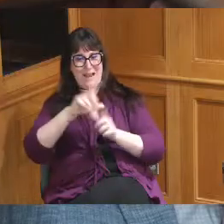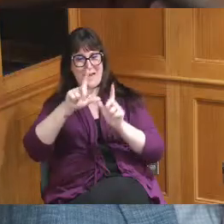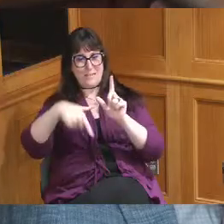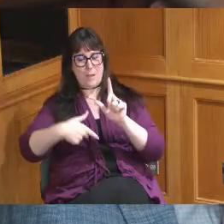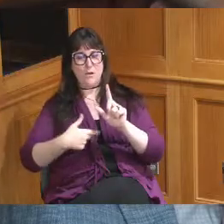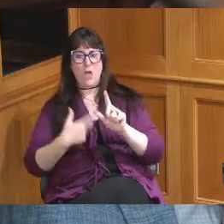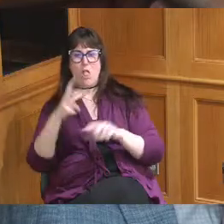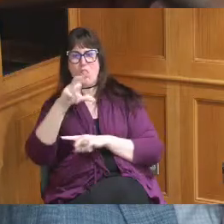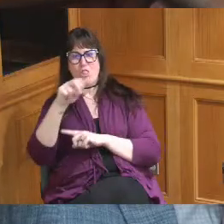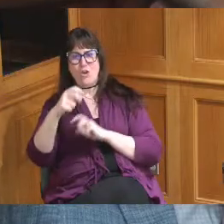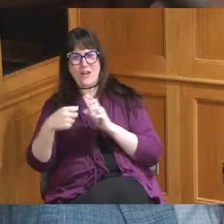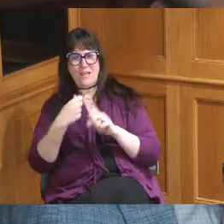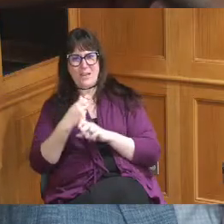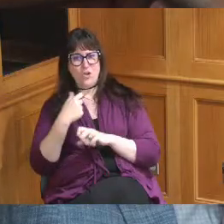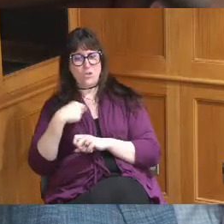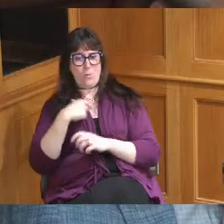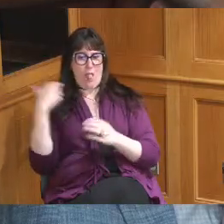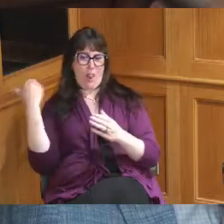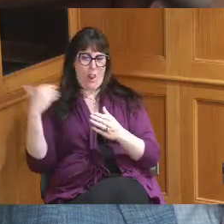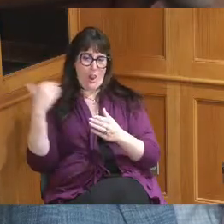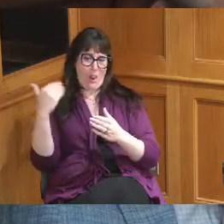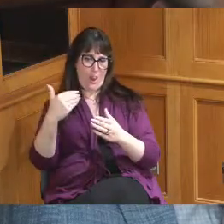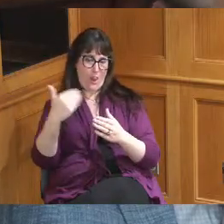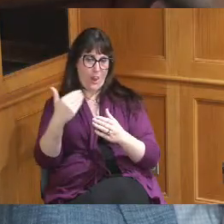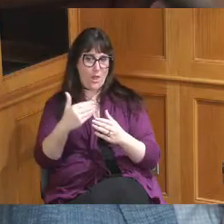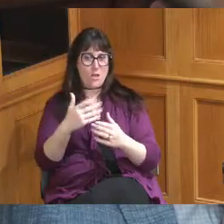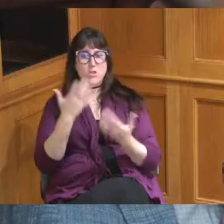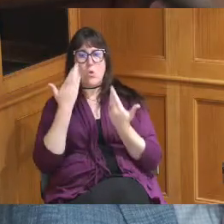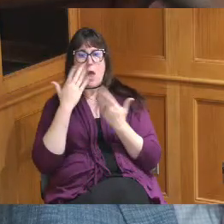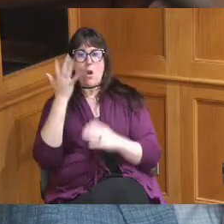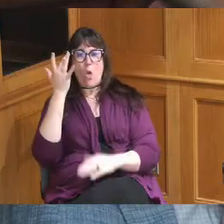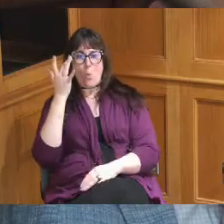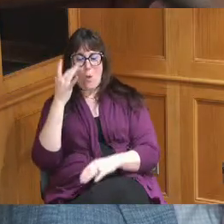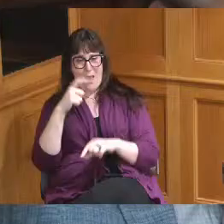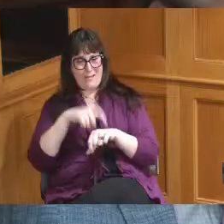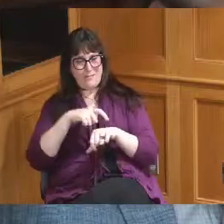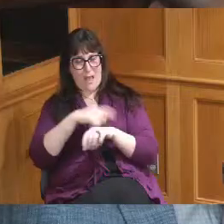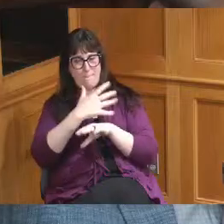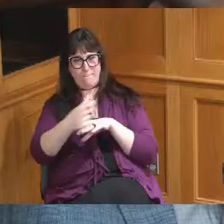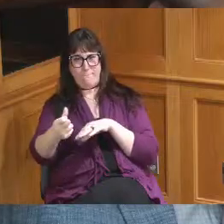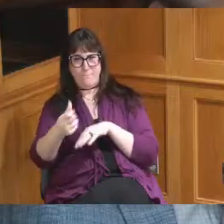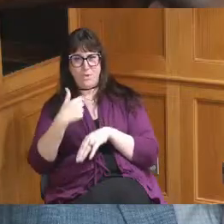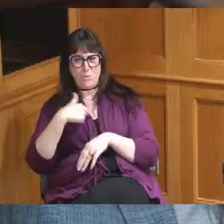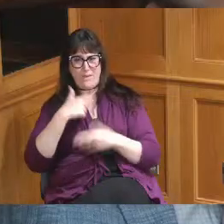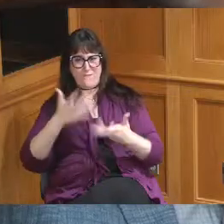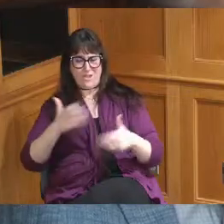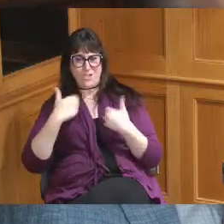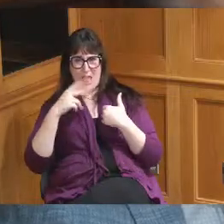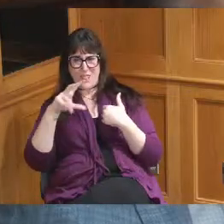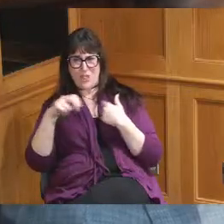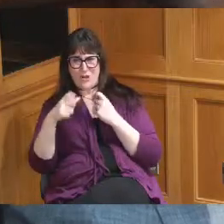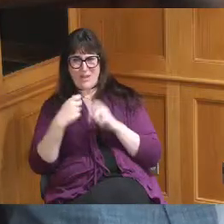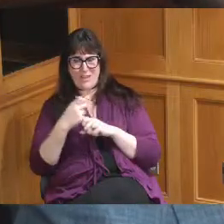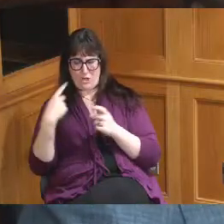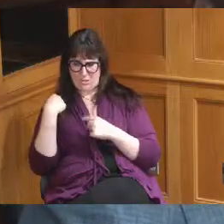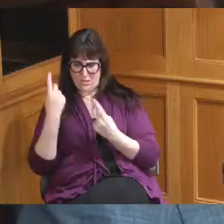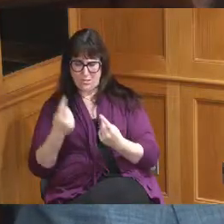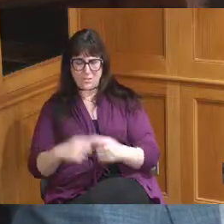30 years to get to the expiration date. So I don't know why we're running out of time. We had 30 years to get to the expiration